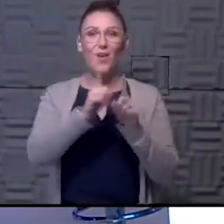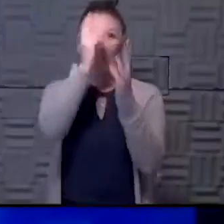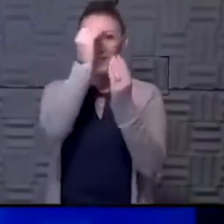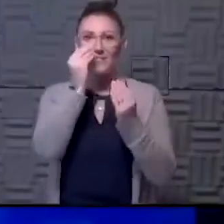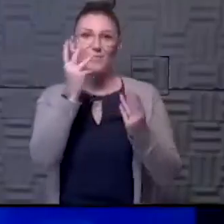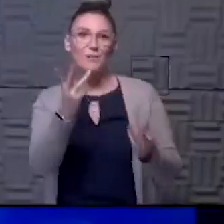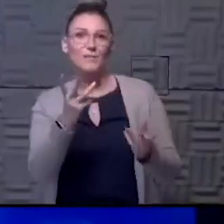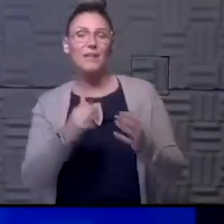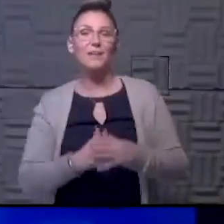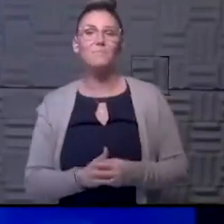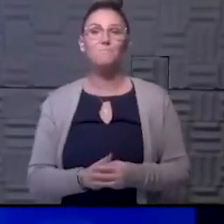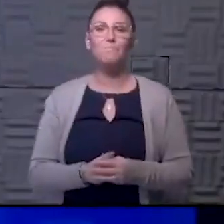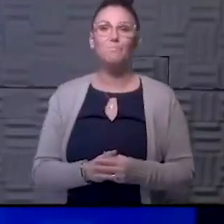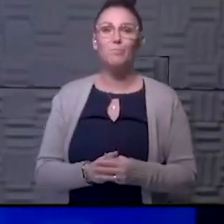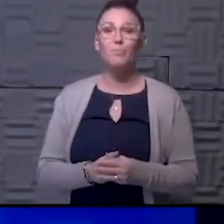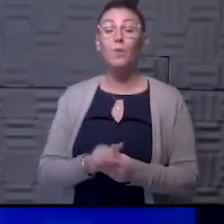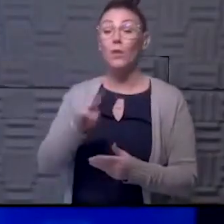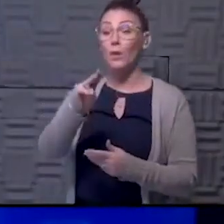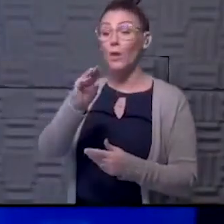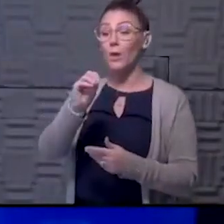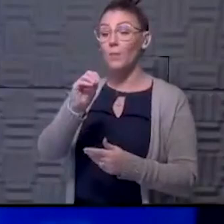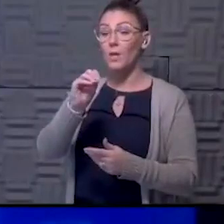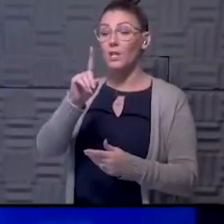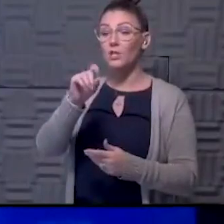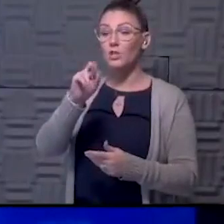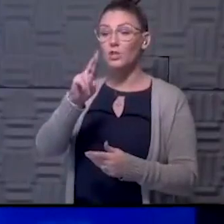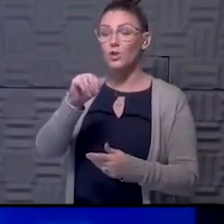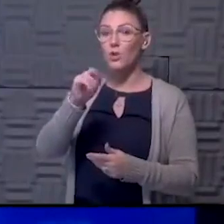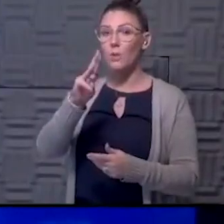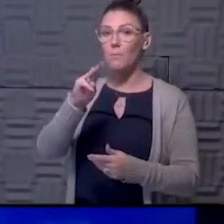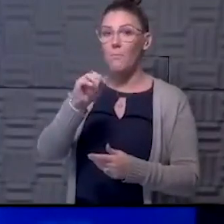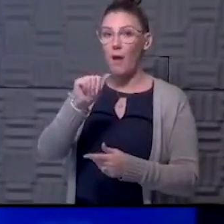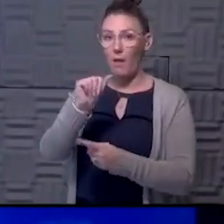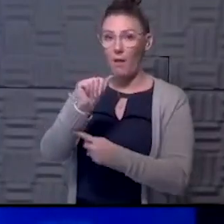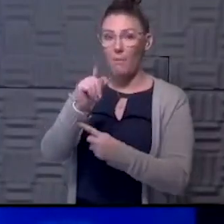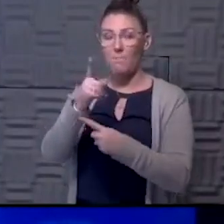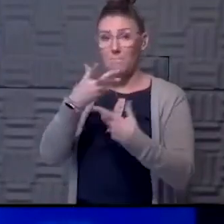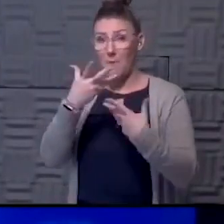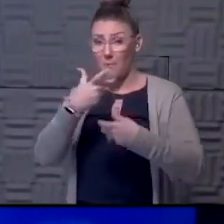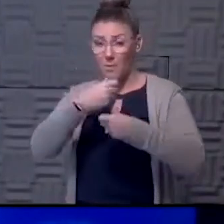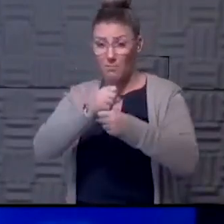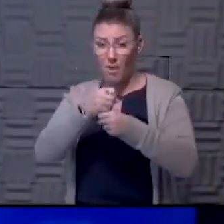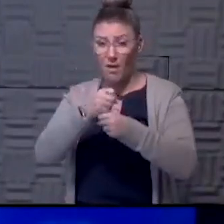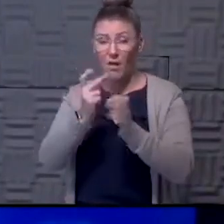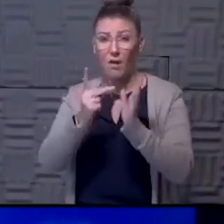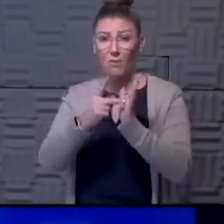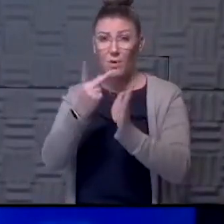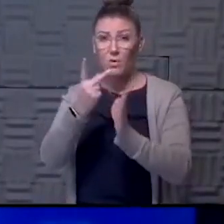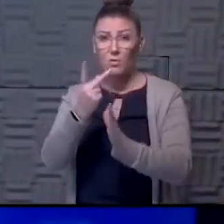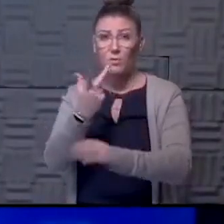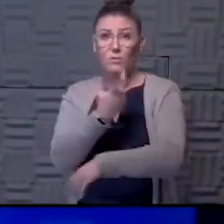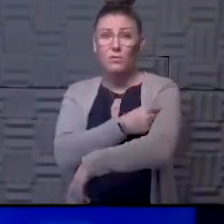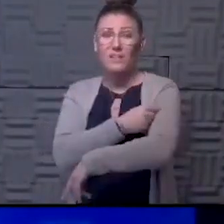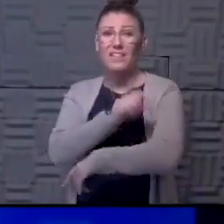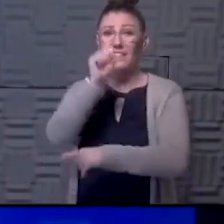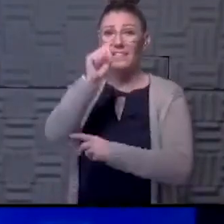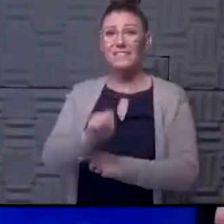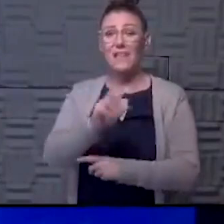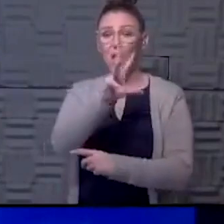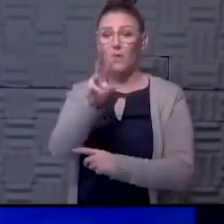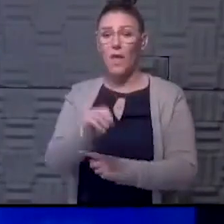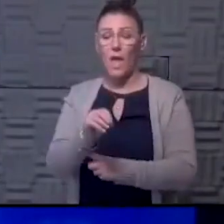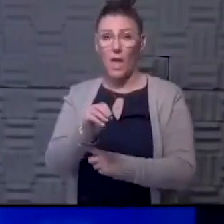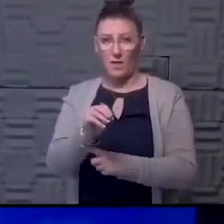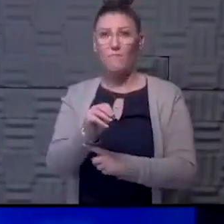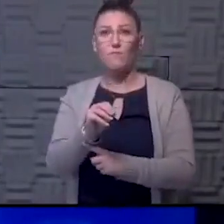that Moderna is announcing they may produce a booster to the South African variant. Their